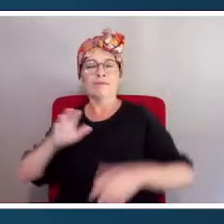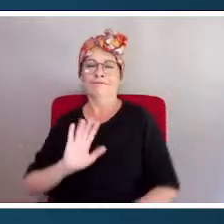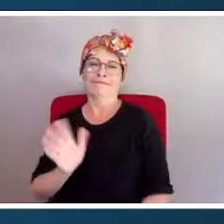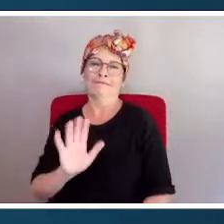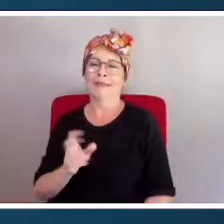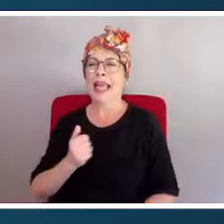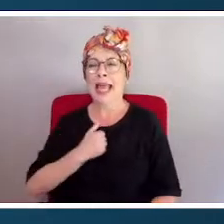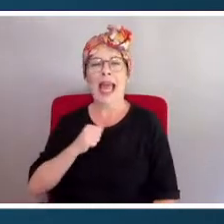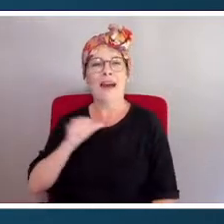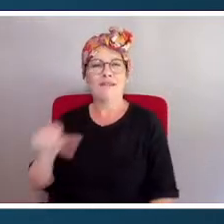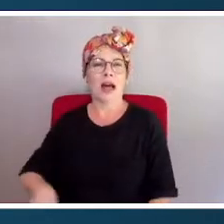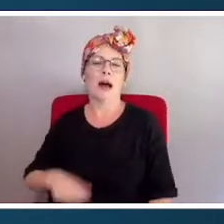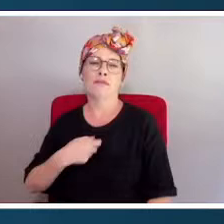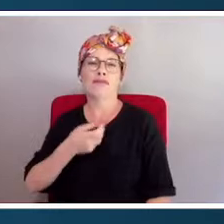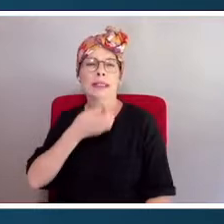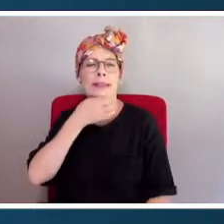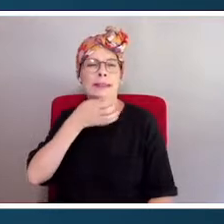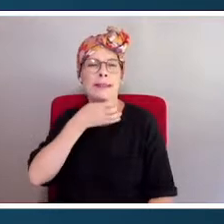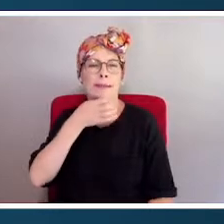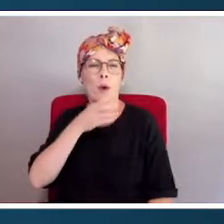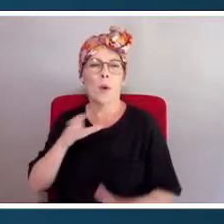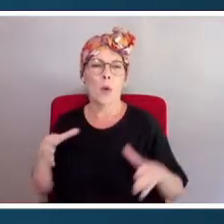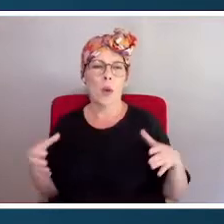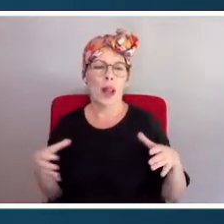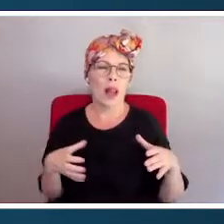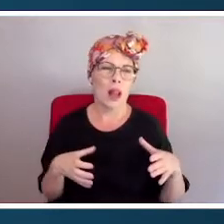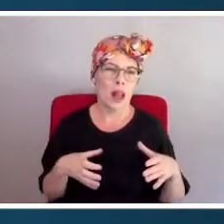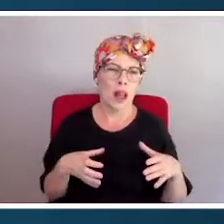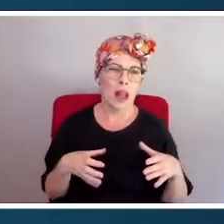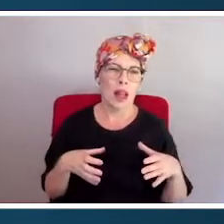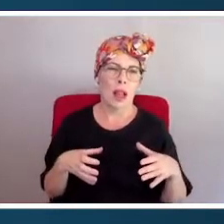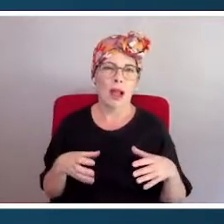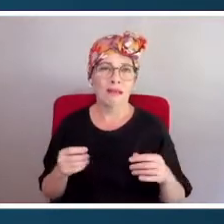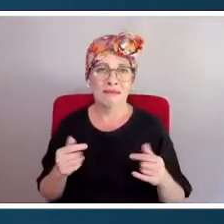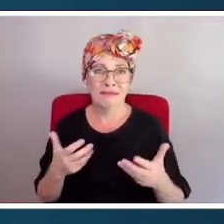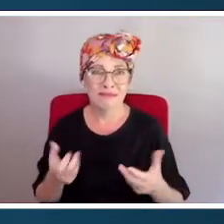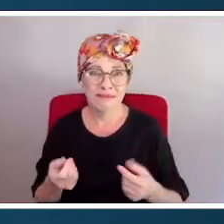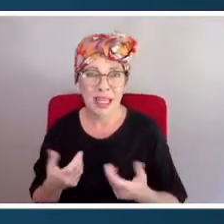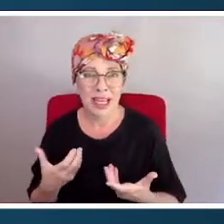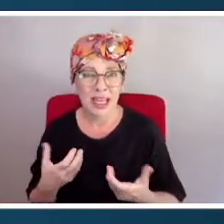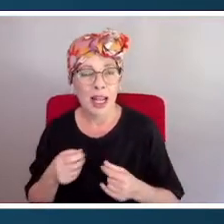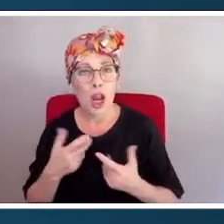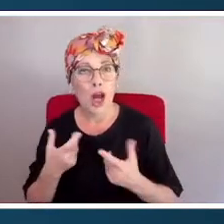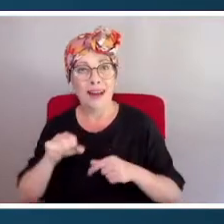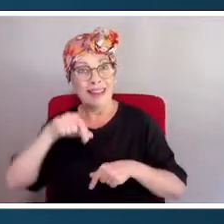Over 100 of them would have fit the ANU campus here.